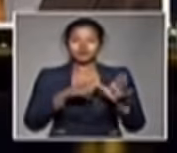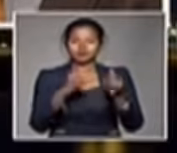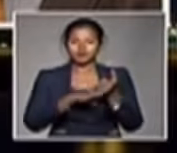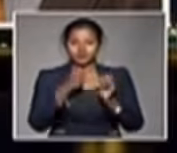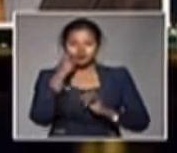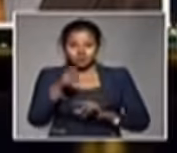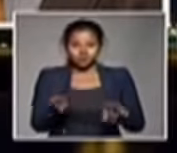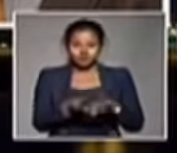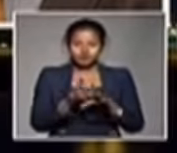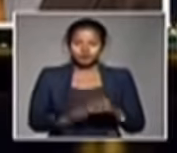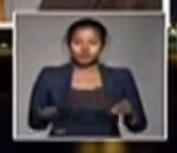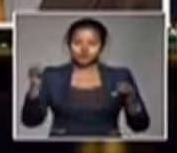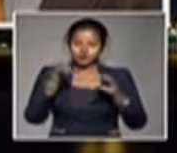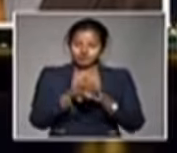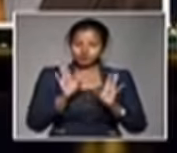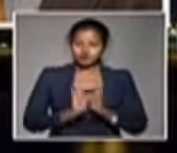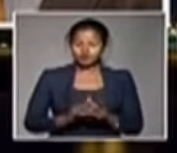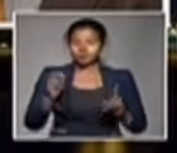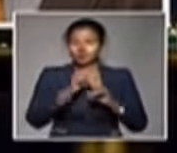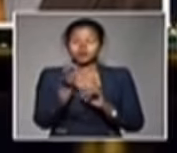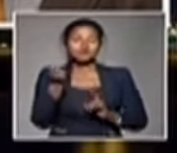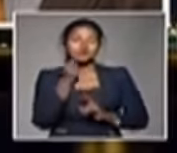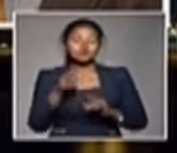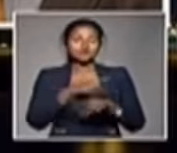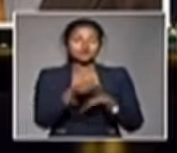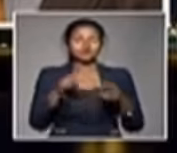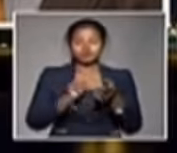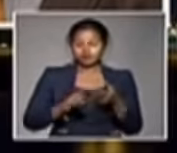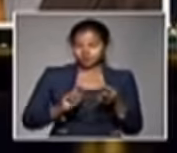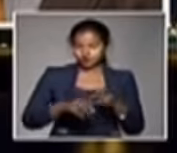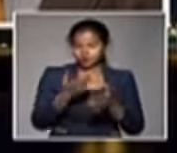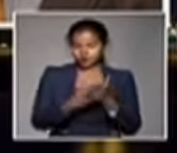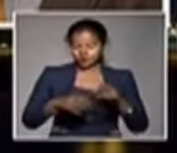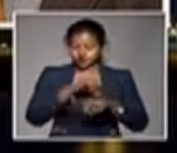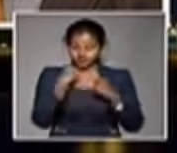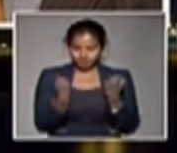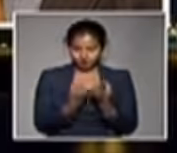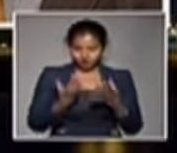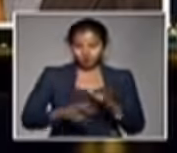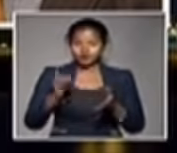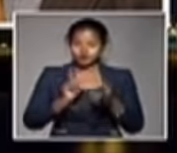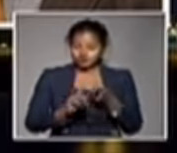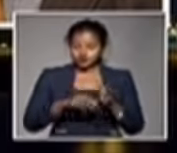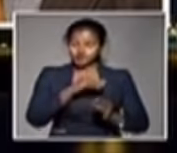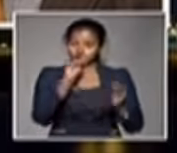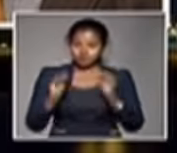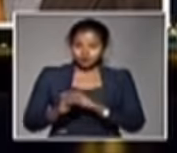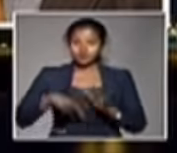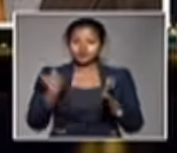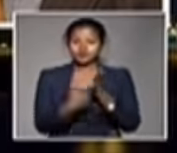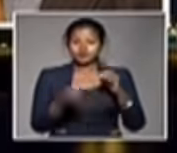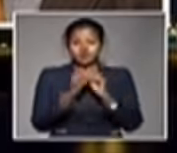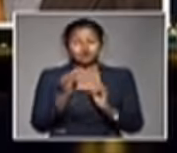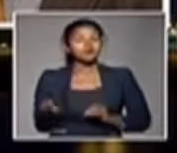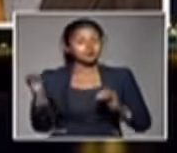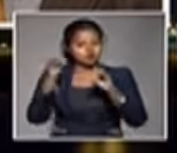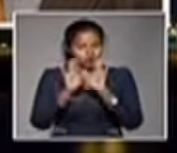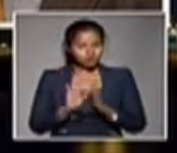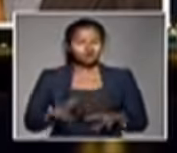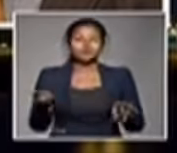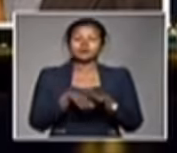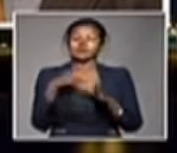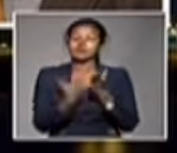was elected from the Putlam district after contesting under the United Muslim Alliance formed by Rashad Badruddin and Rauf